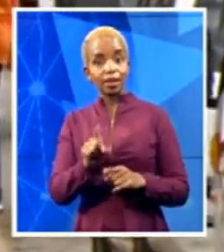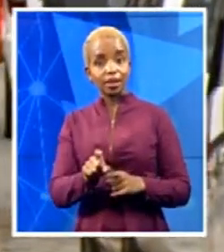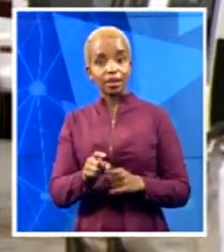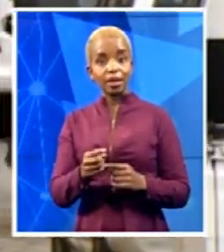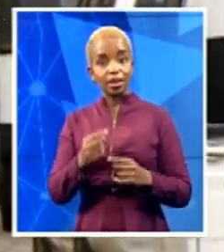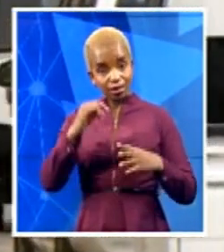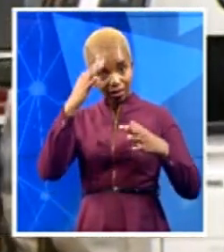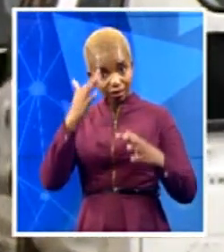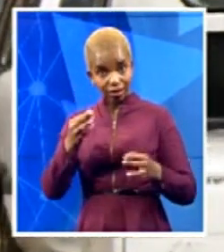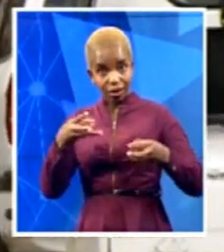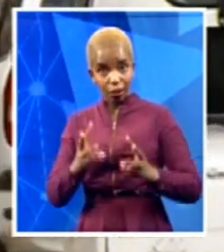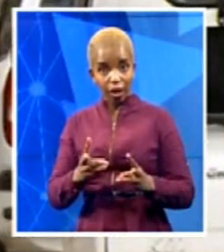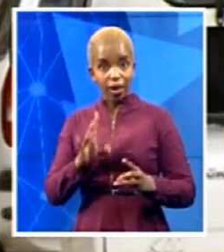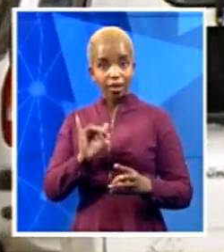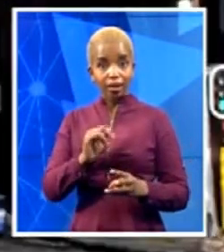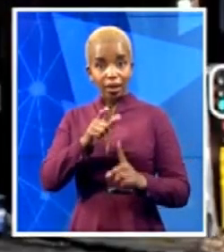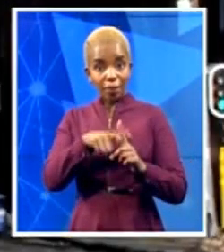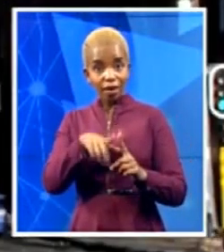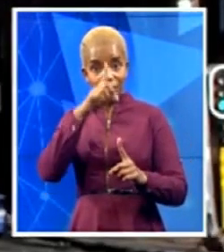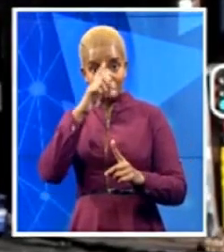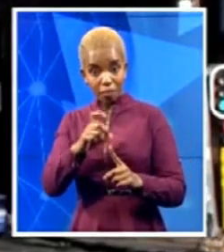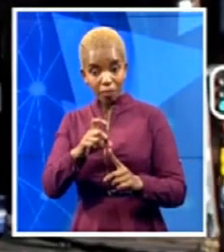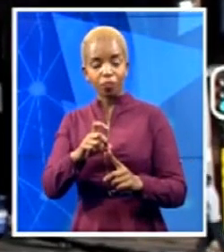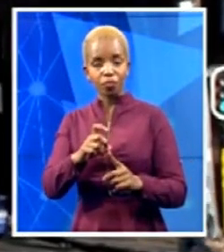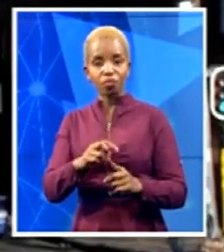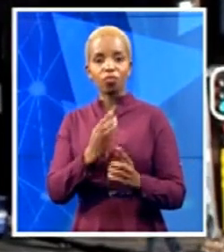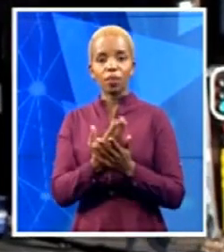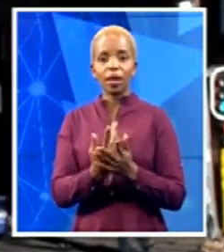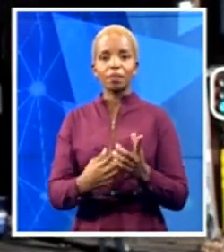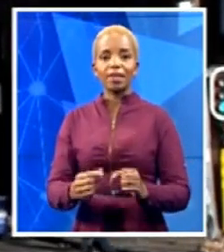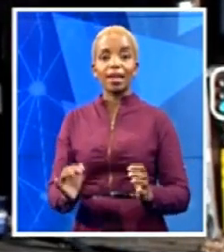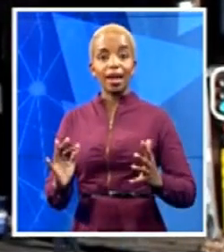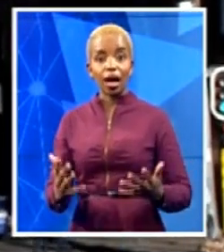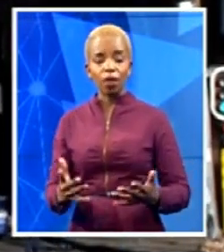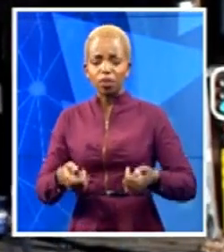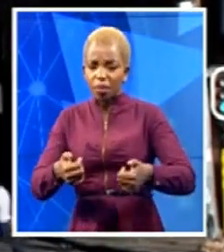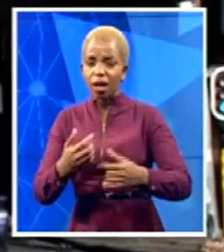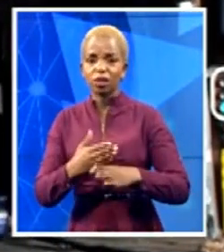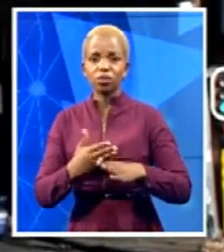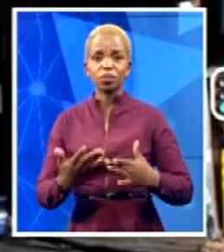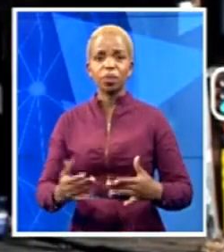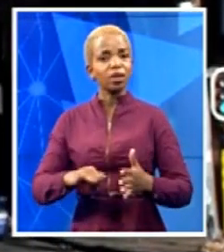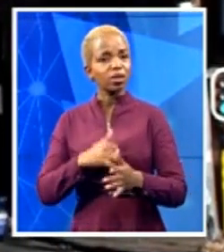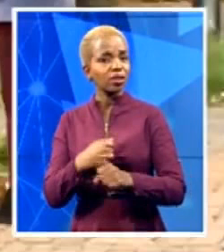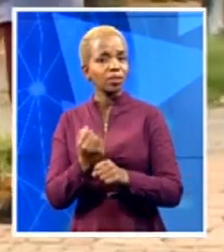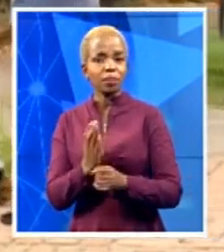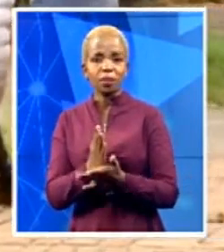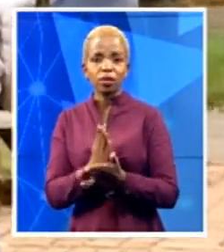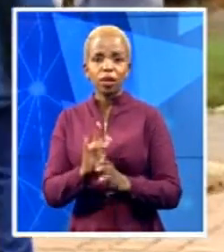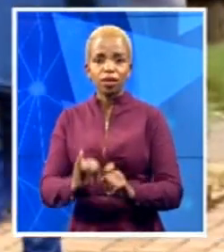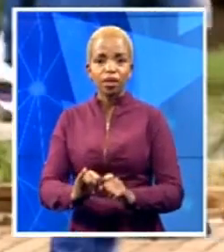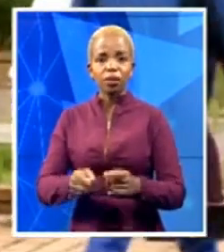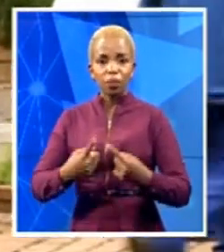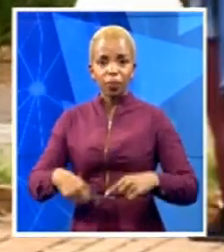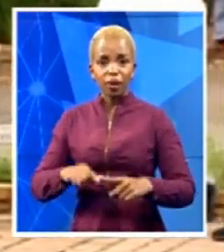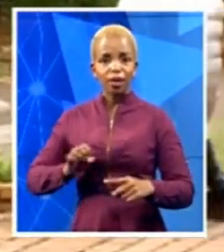be done. Let's go back to work, but let's make sure that we don't cause this aggravation of the pandemic curve getting worse on us.